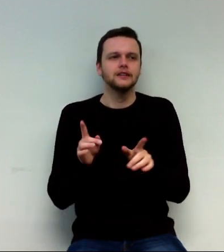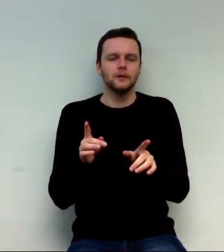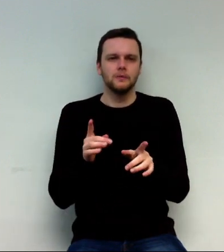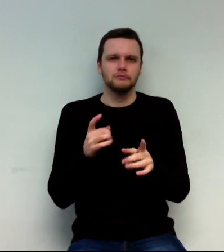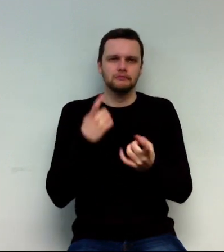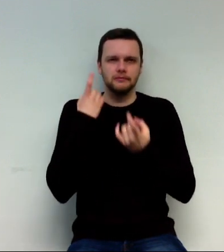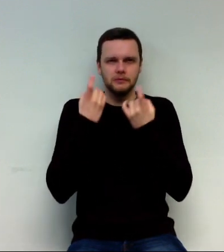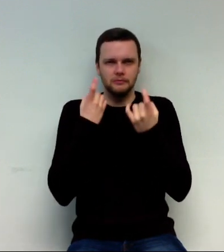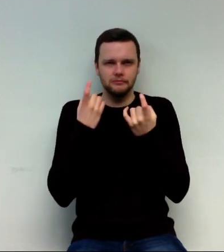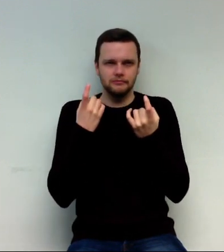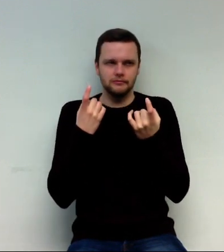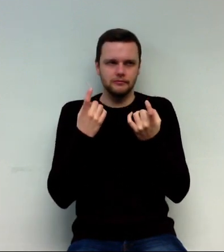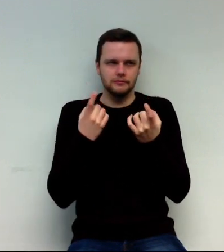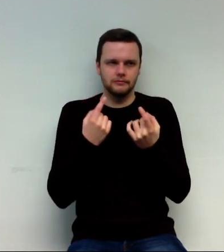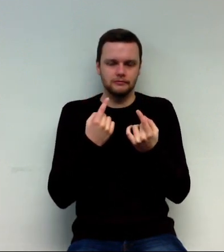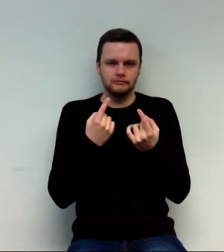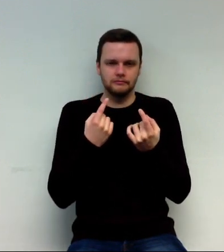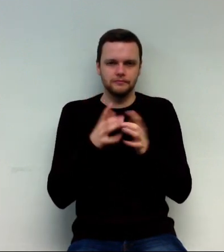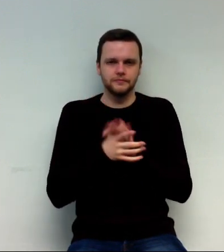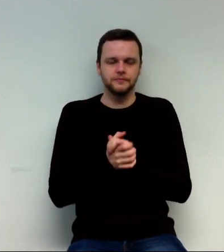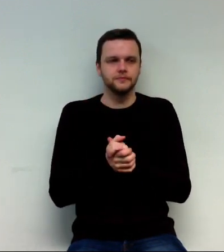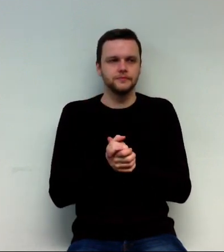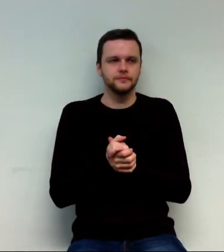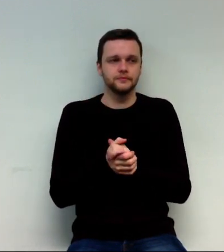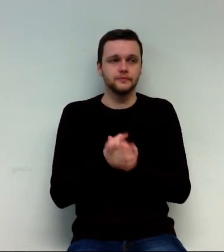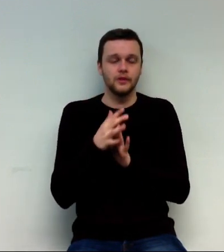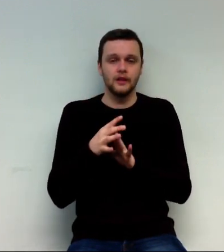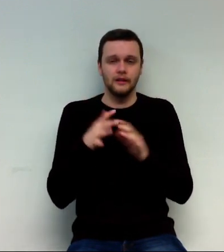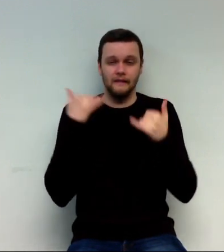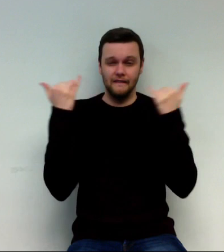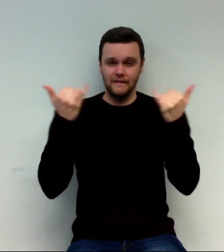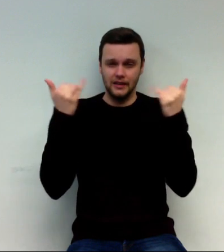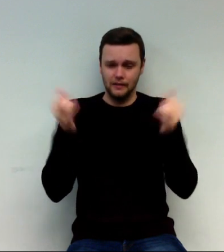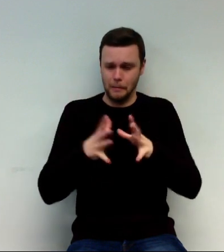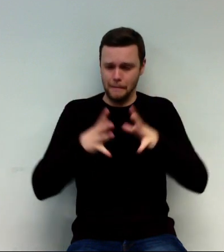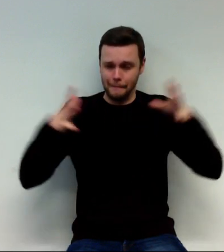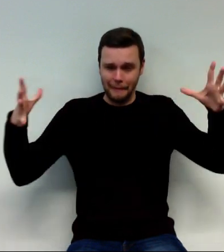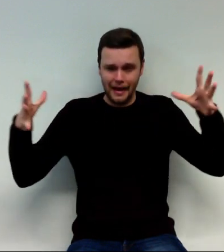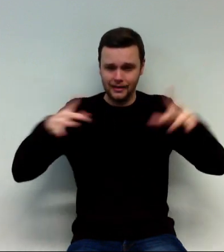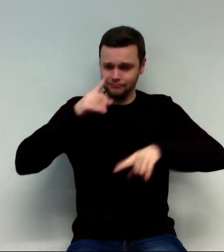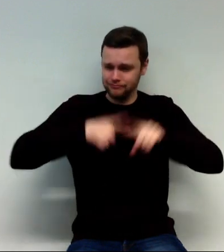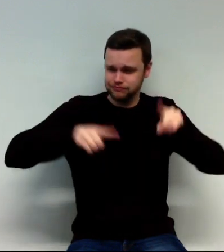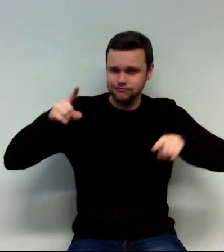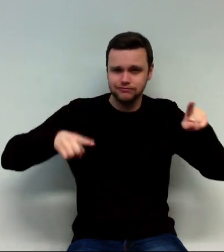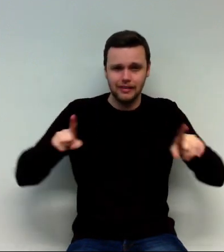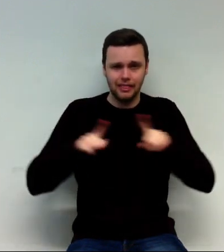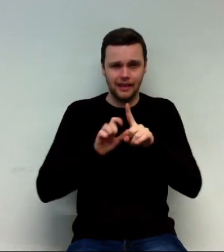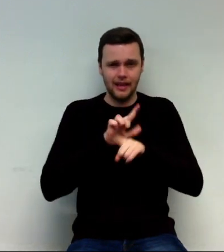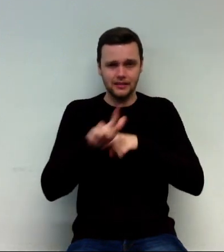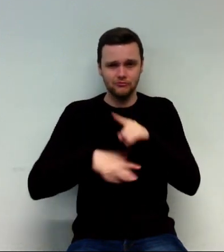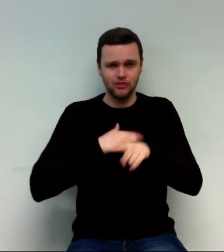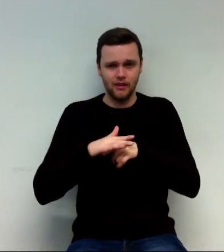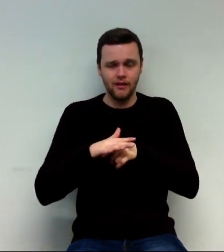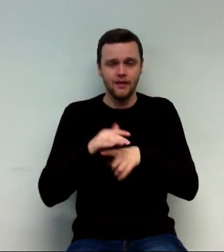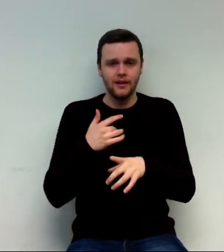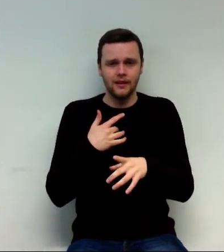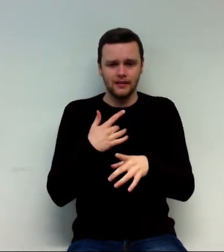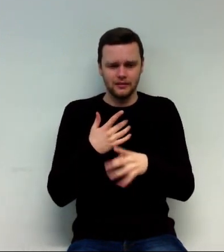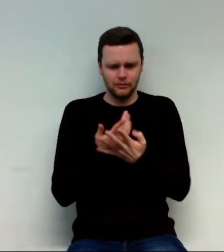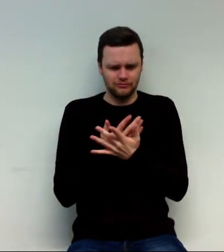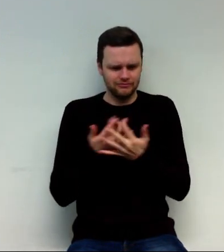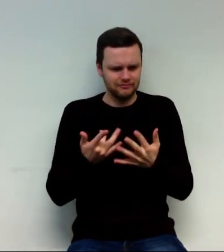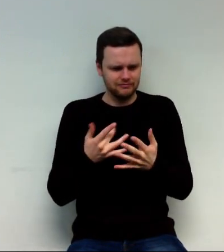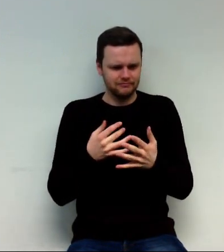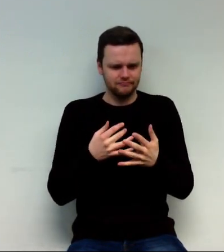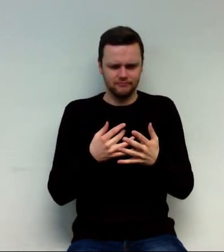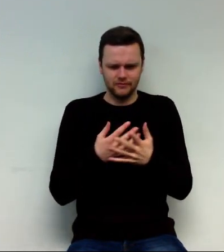So a festival as big and diverse as the Edinburgh Fringe, I imagine there can be quite a few barriers that you